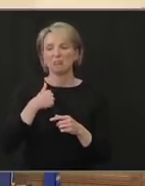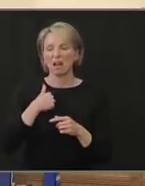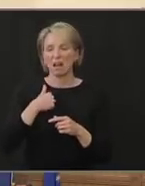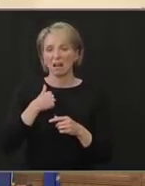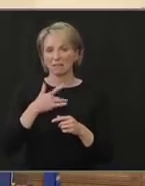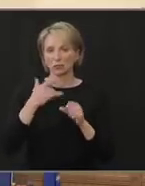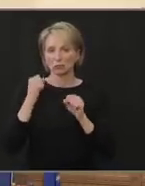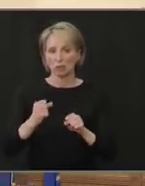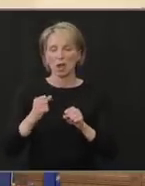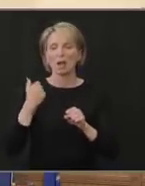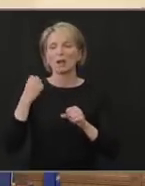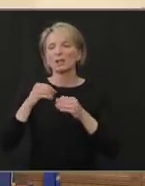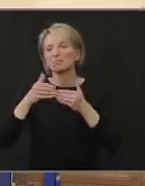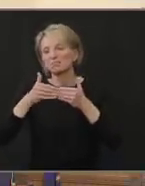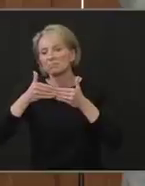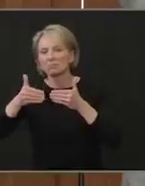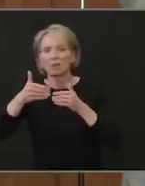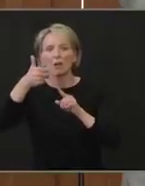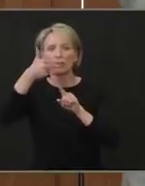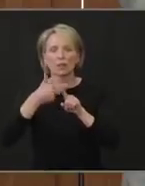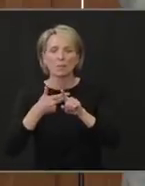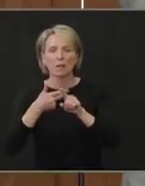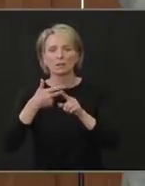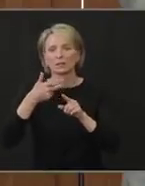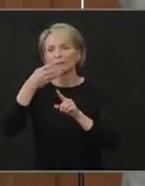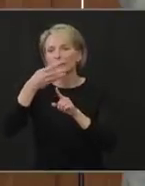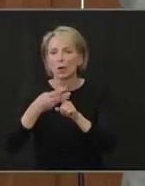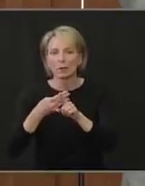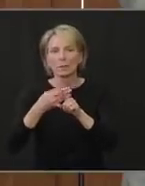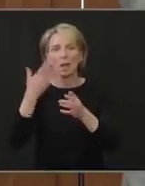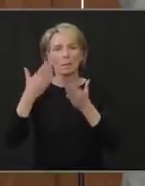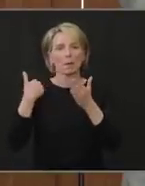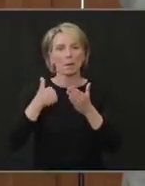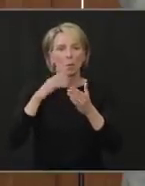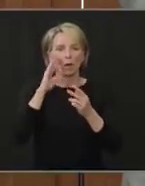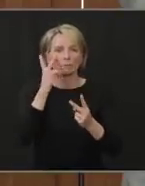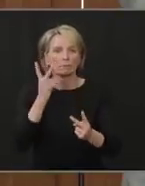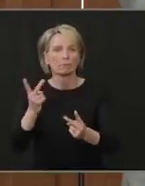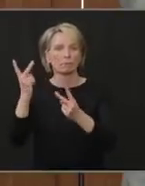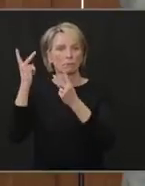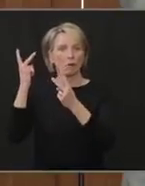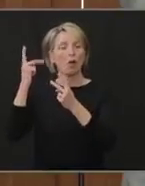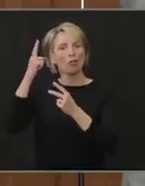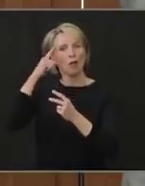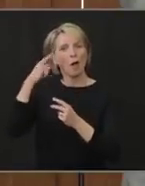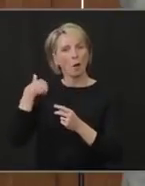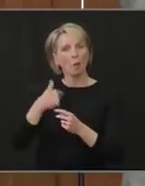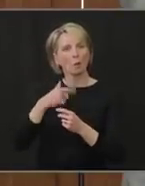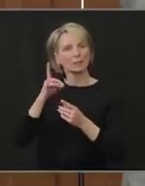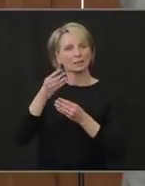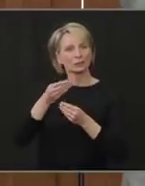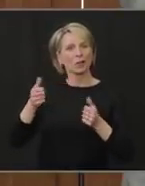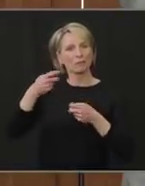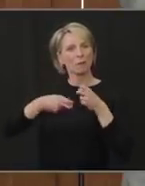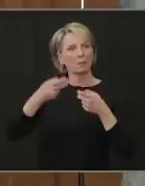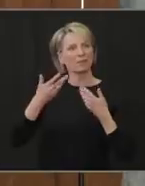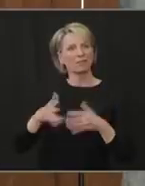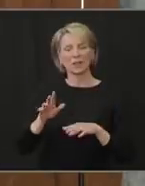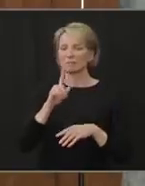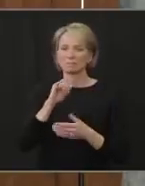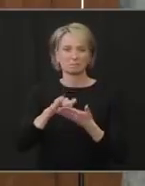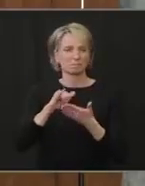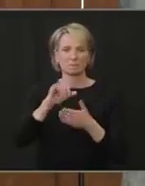say, we thought we really solved this problem, and there's no way that we have. If you look